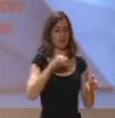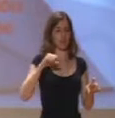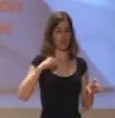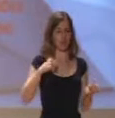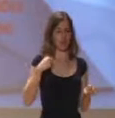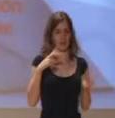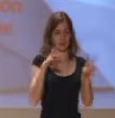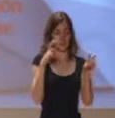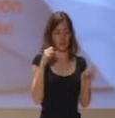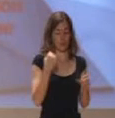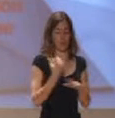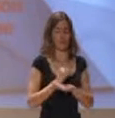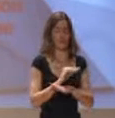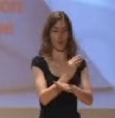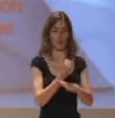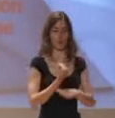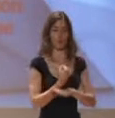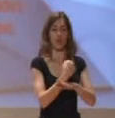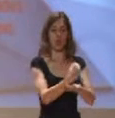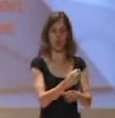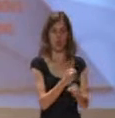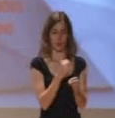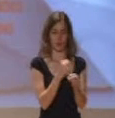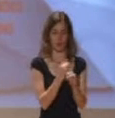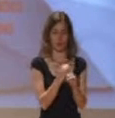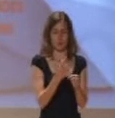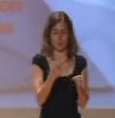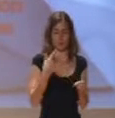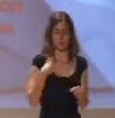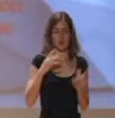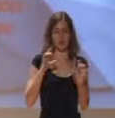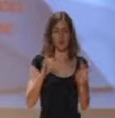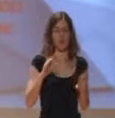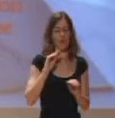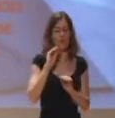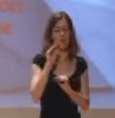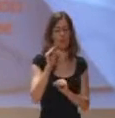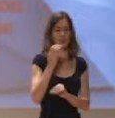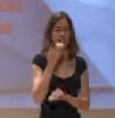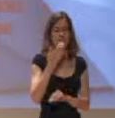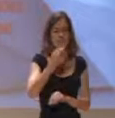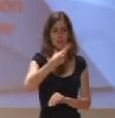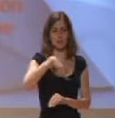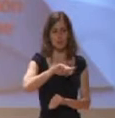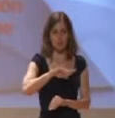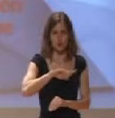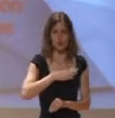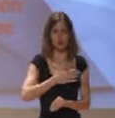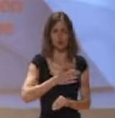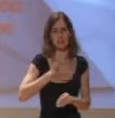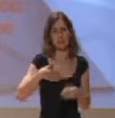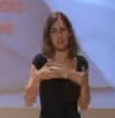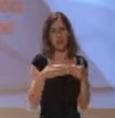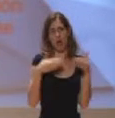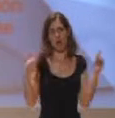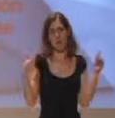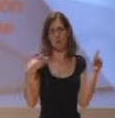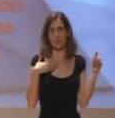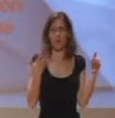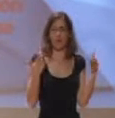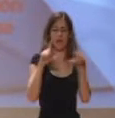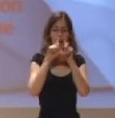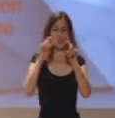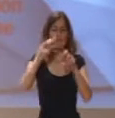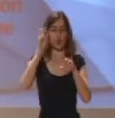support policy, do you have any strategy to reach a market? What have you thought of? Would you be open to companies which